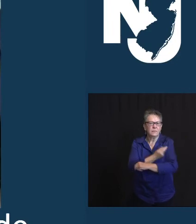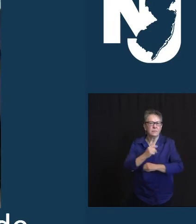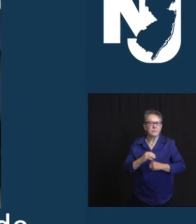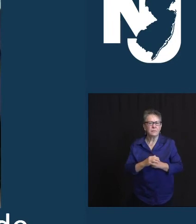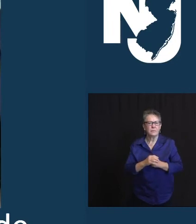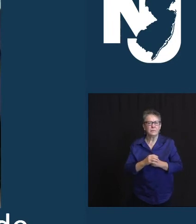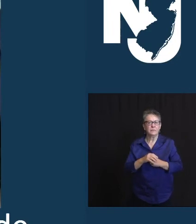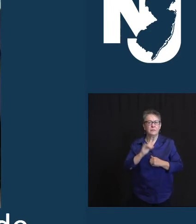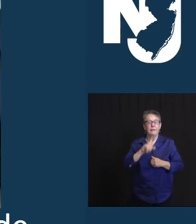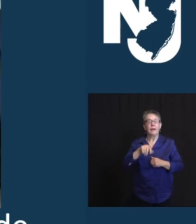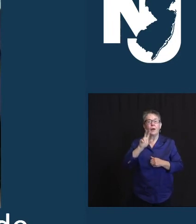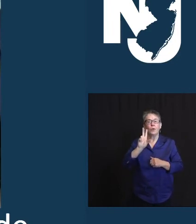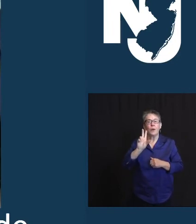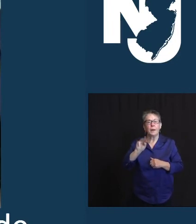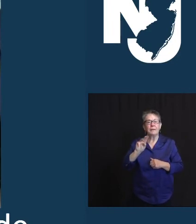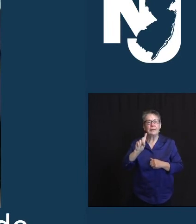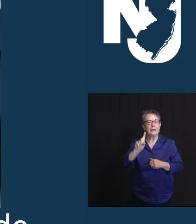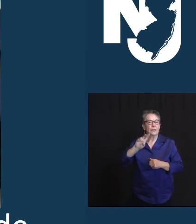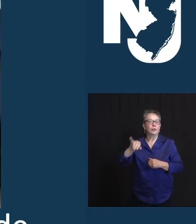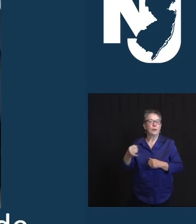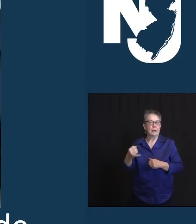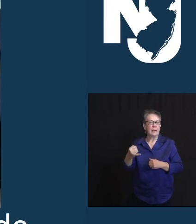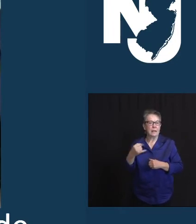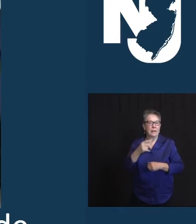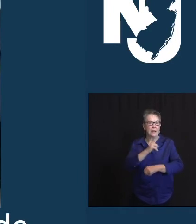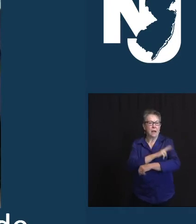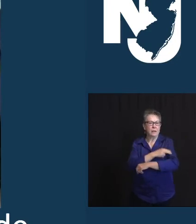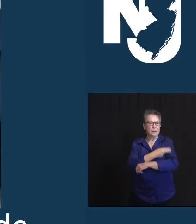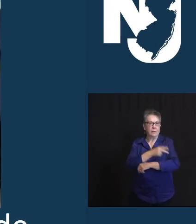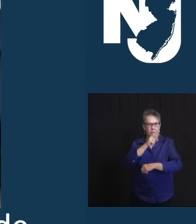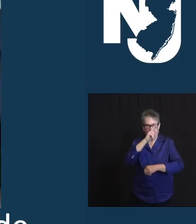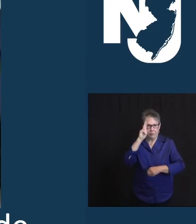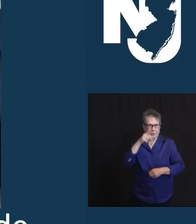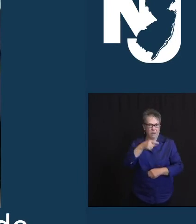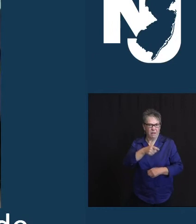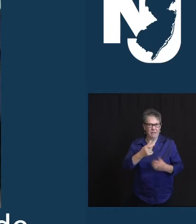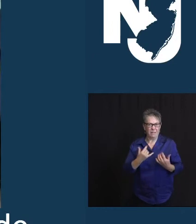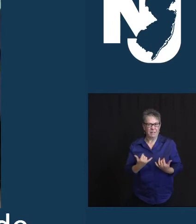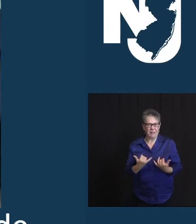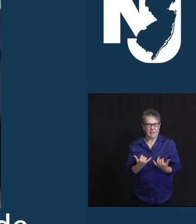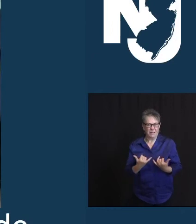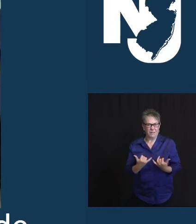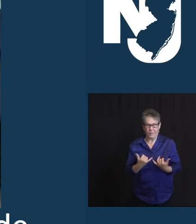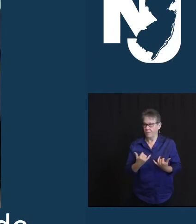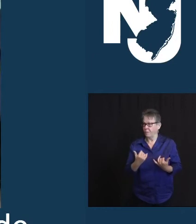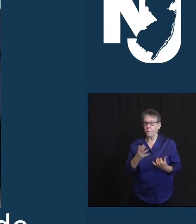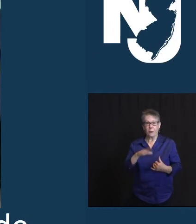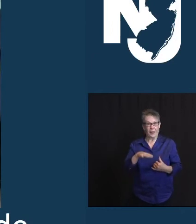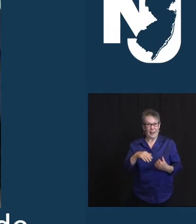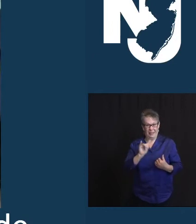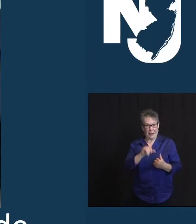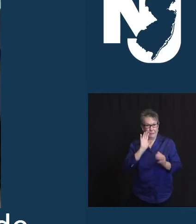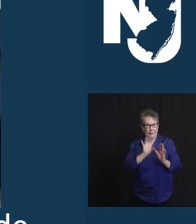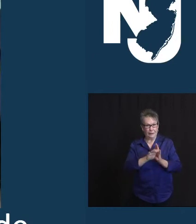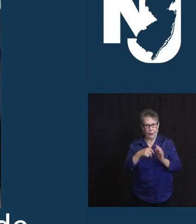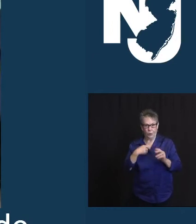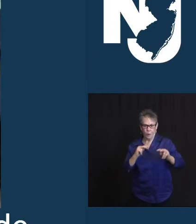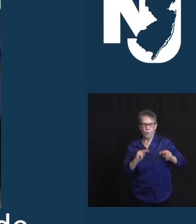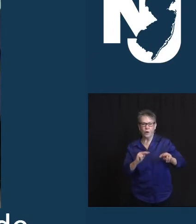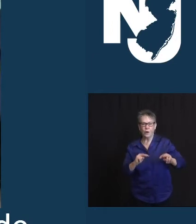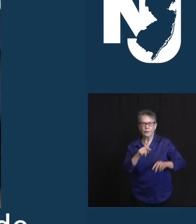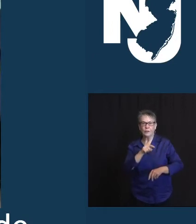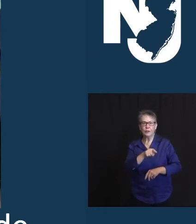chief executive, we saw the workers receive who received their first shots of the